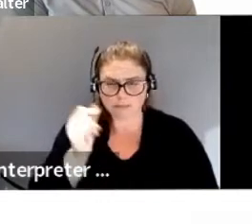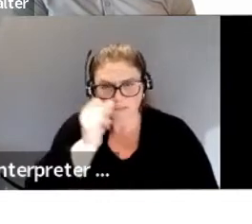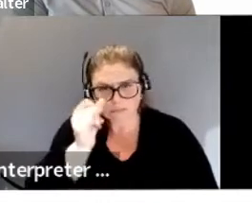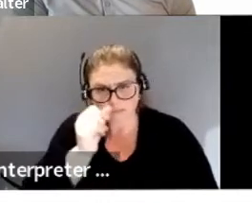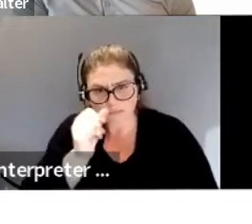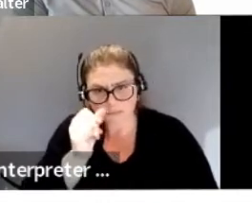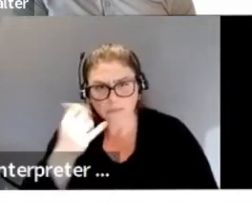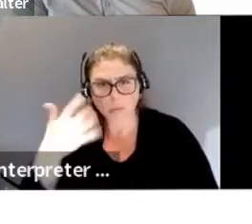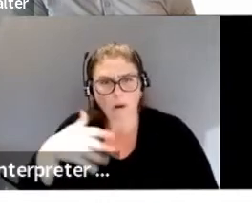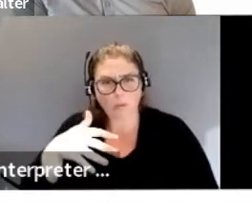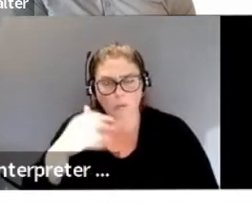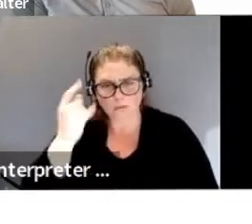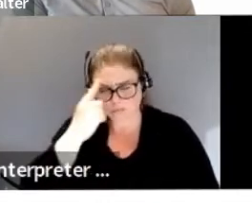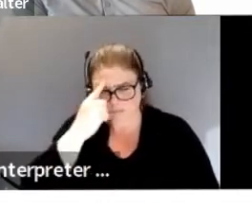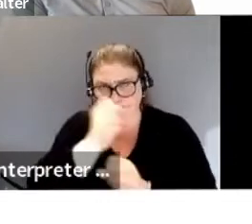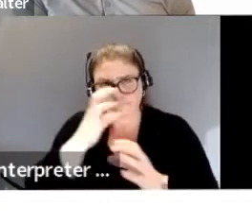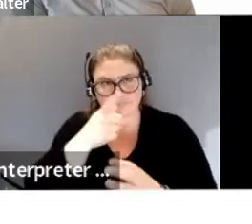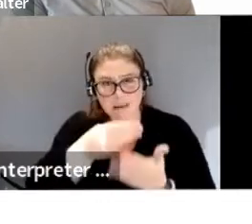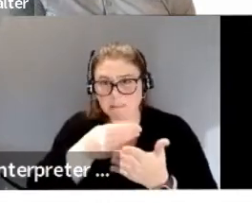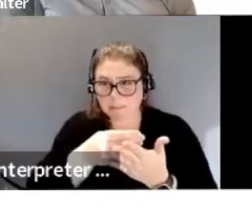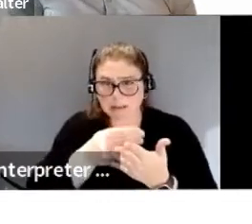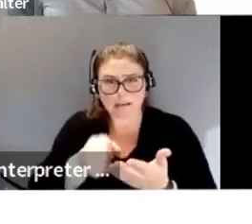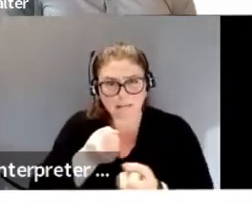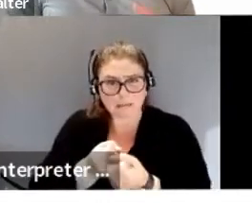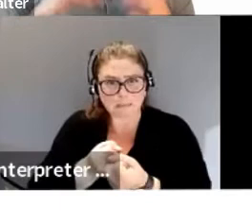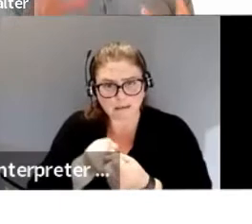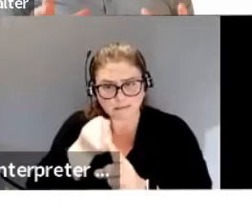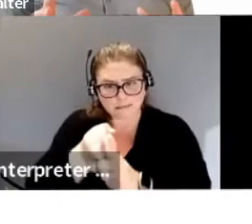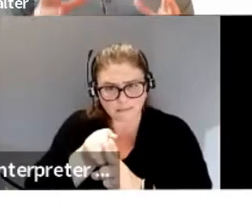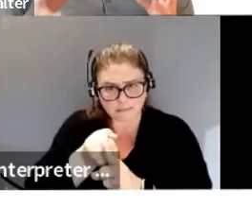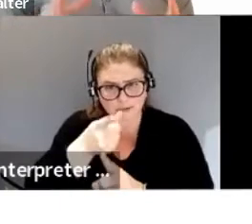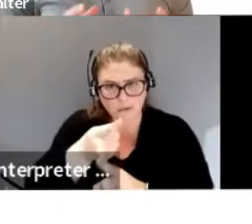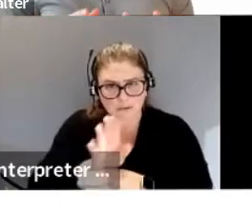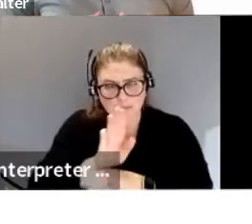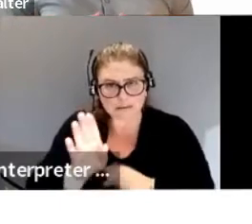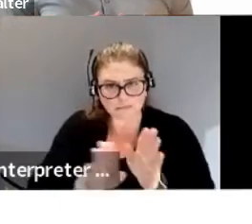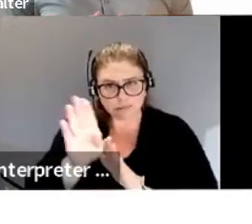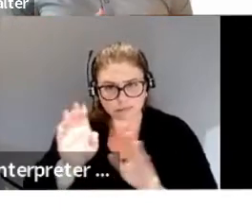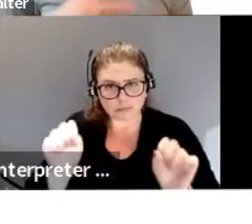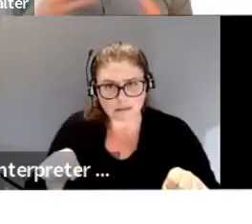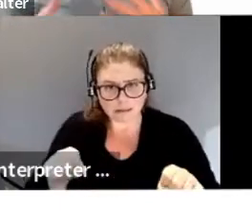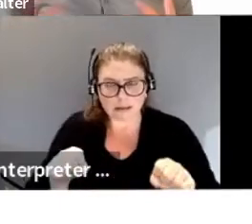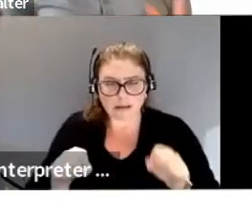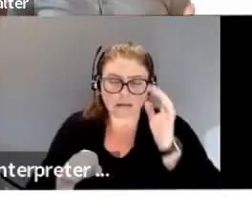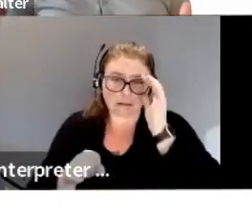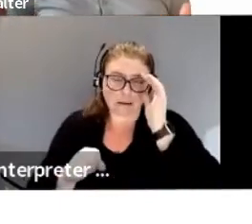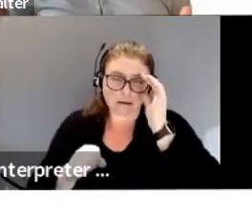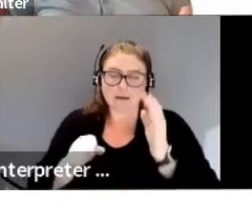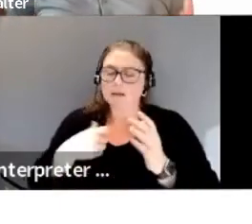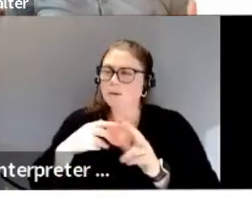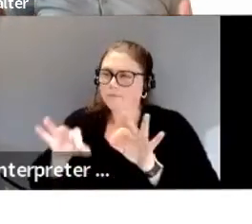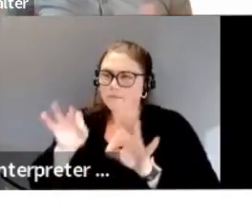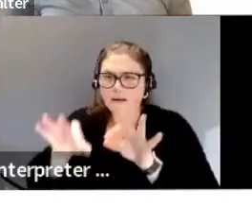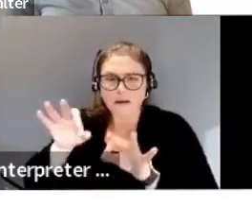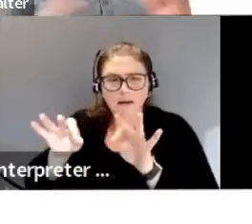impact that can have on your business, I mean, that's real impact, right? And there were three reoccurring struggles that really we uncovered in